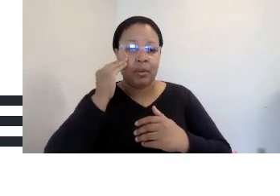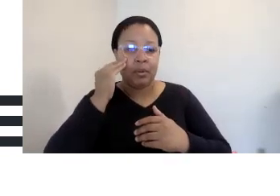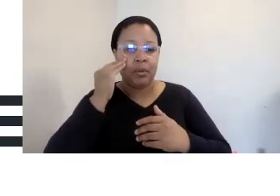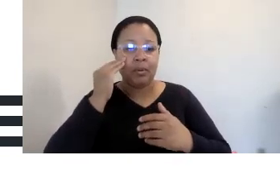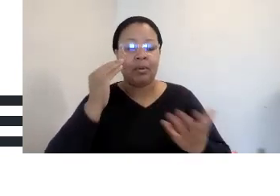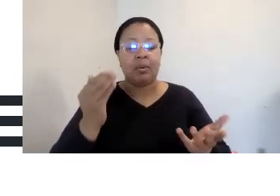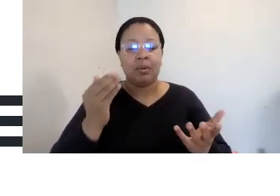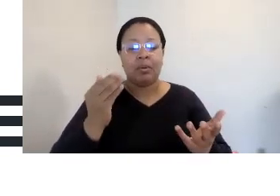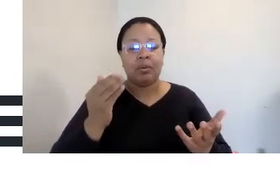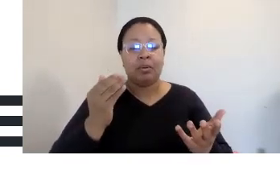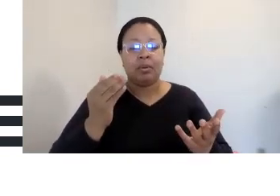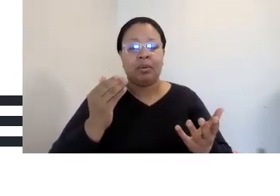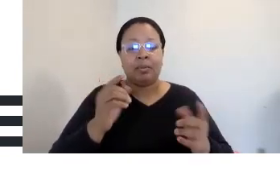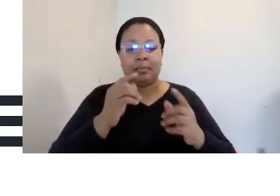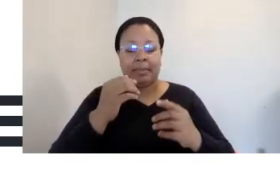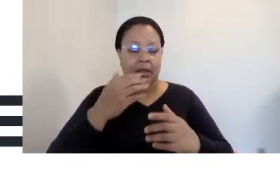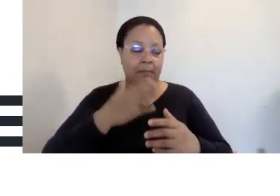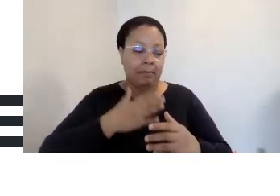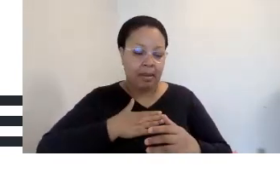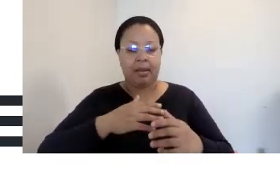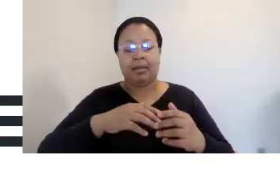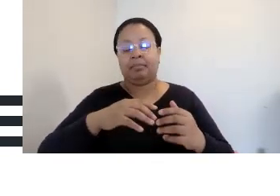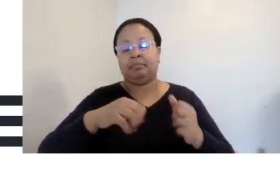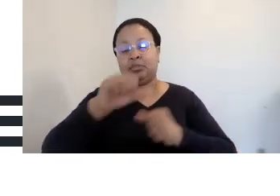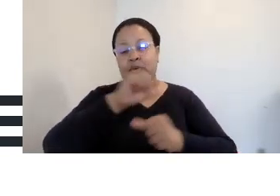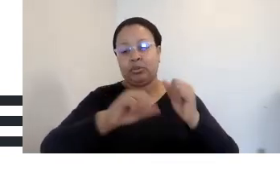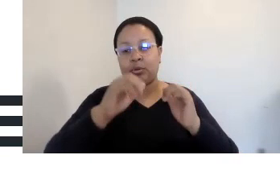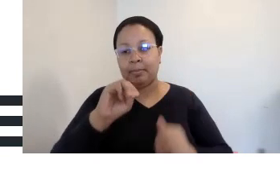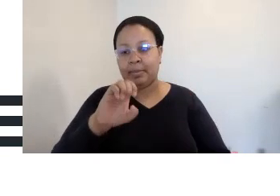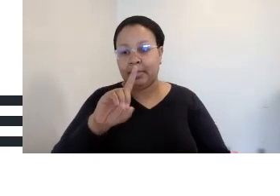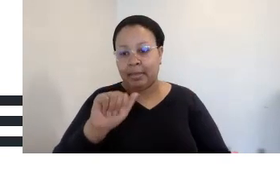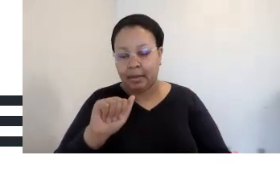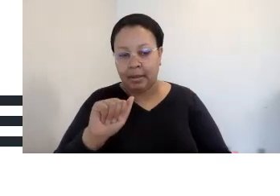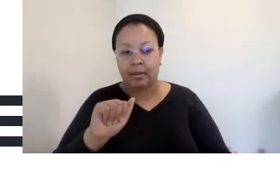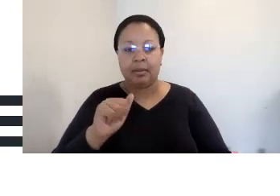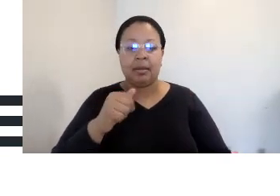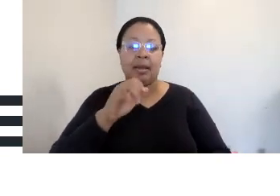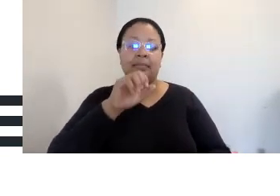love a good social media movement and virtual access to